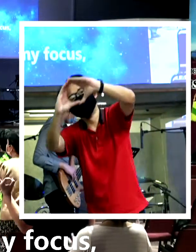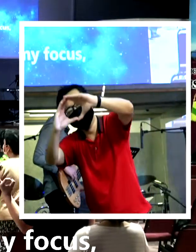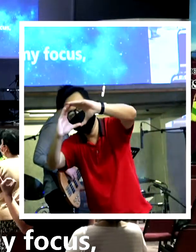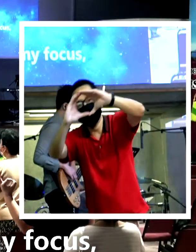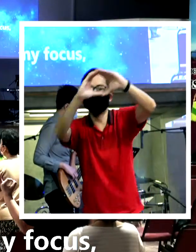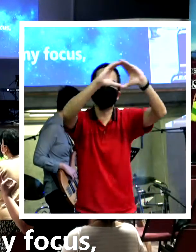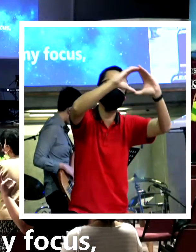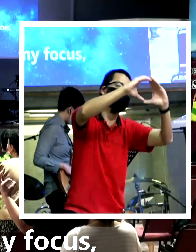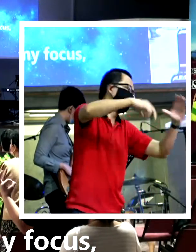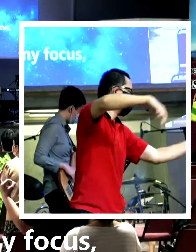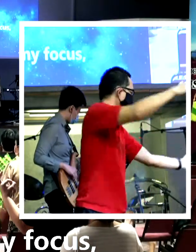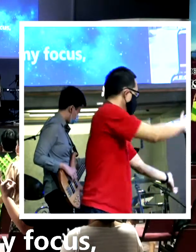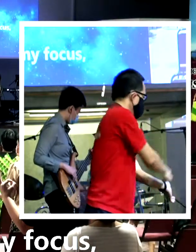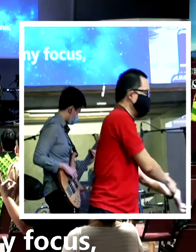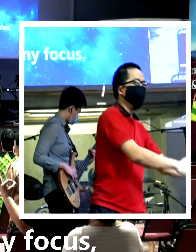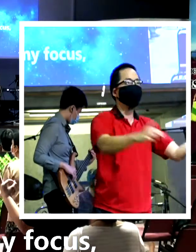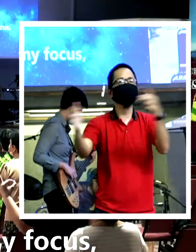my focus,